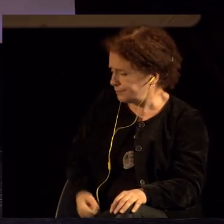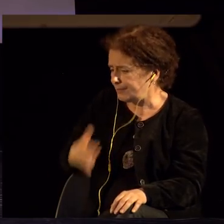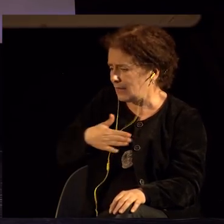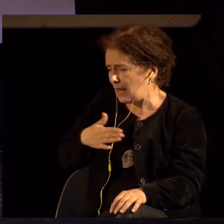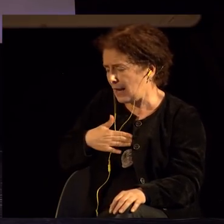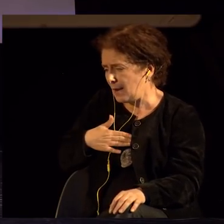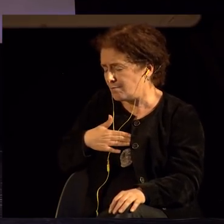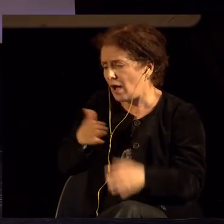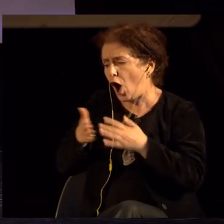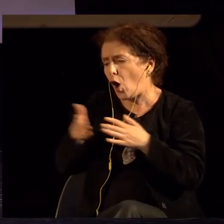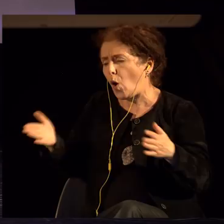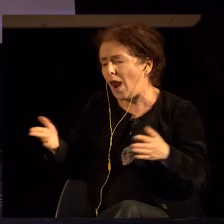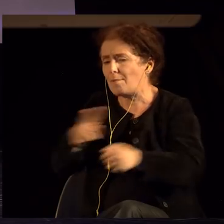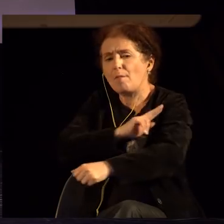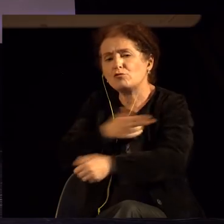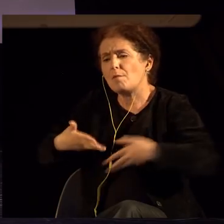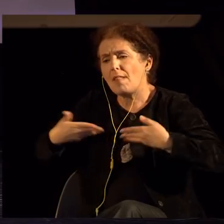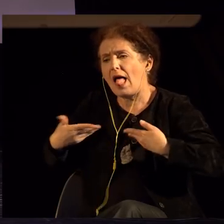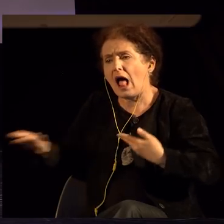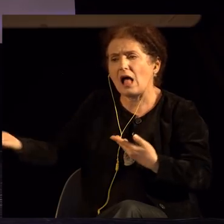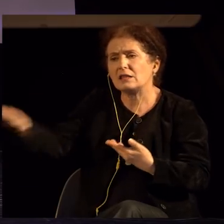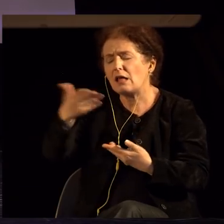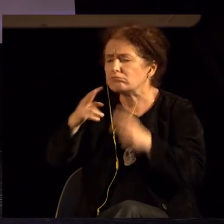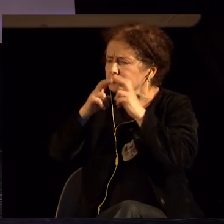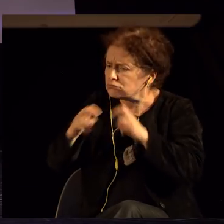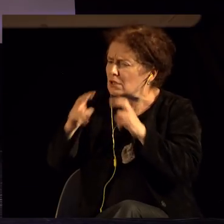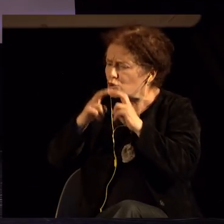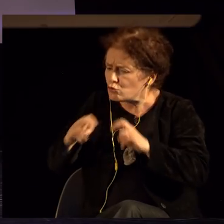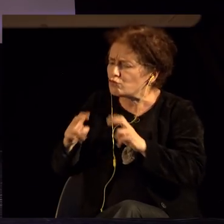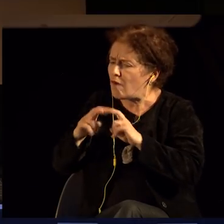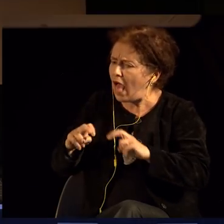young people to explore sexually without really taking any risks.